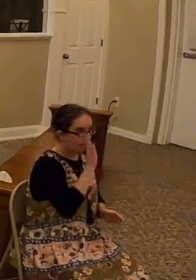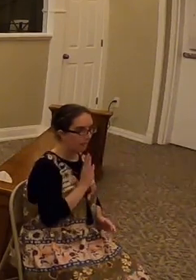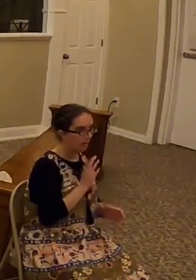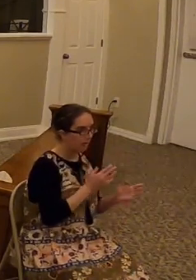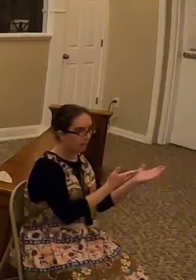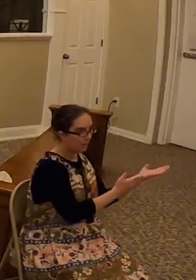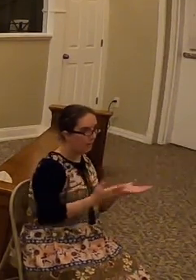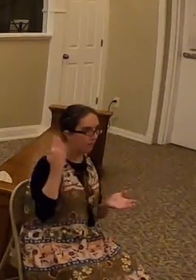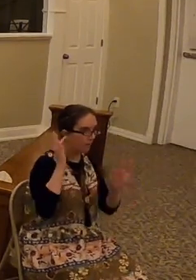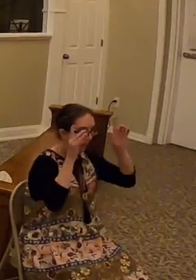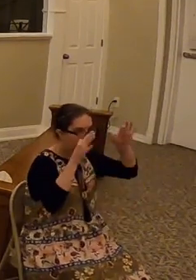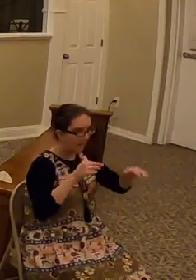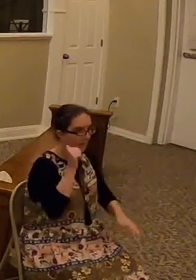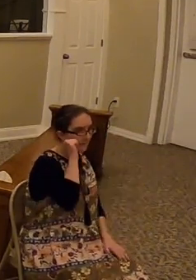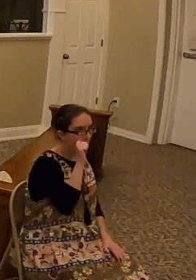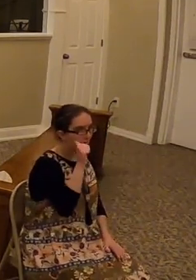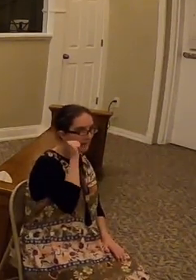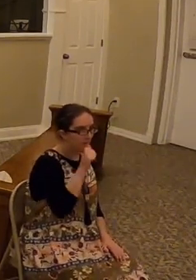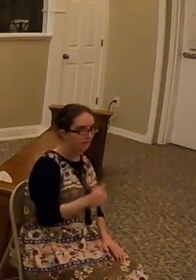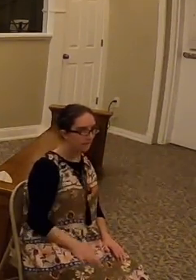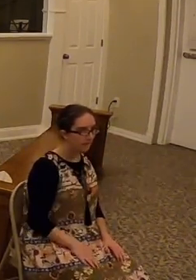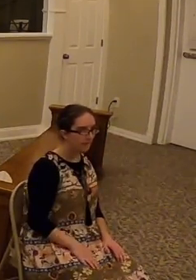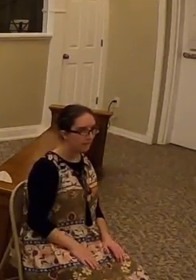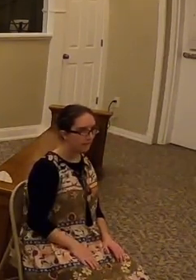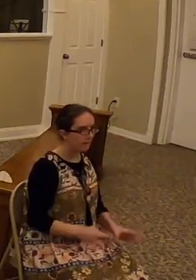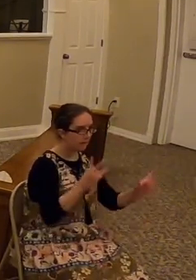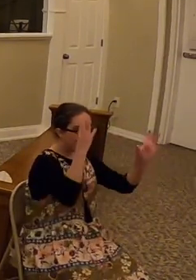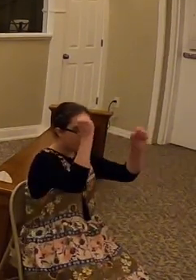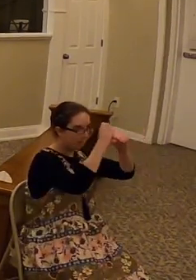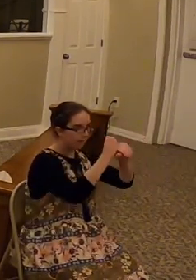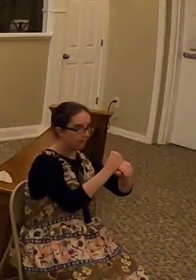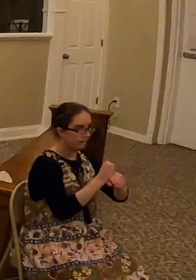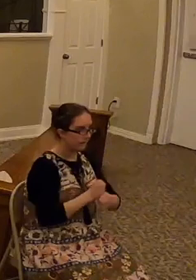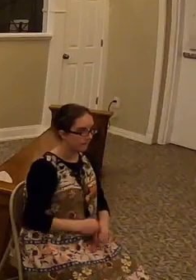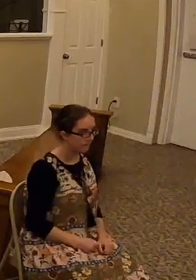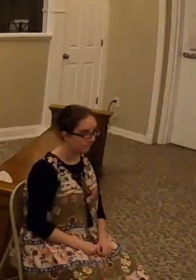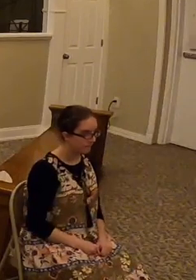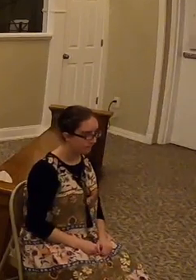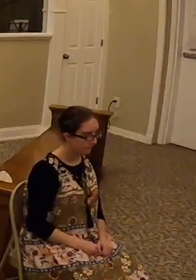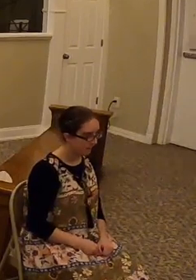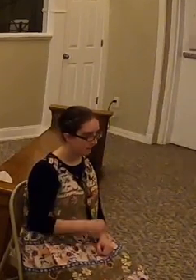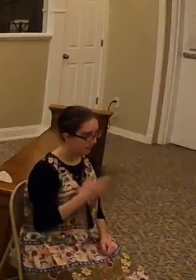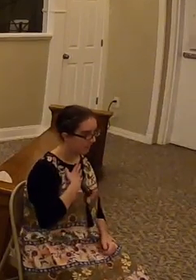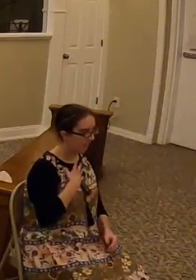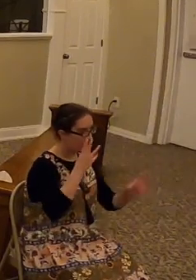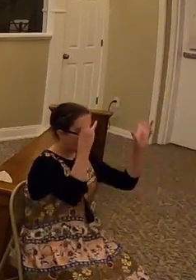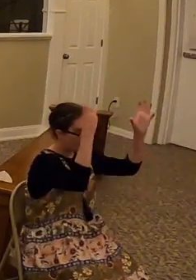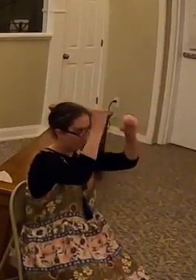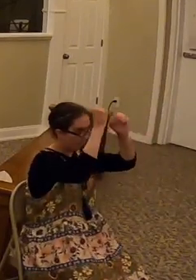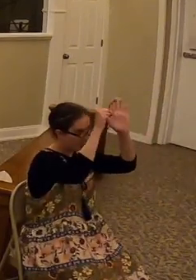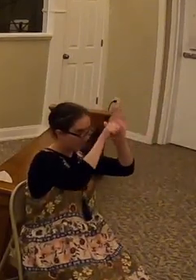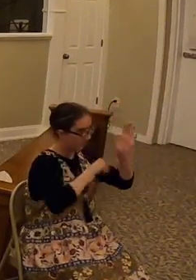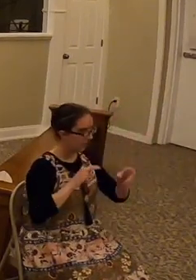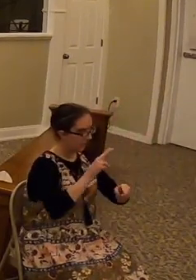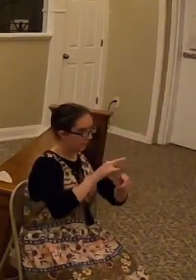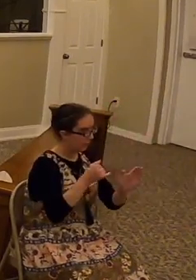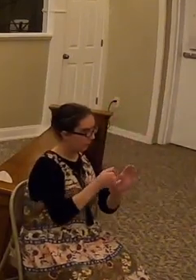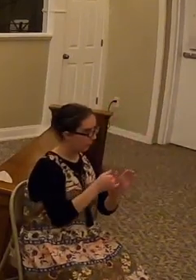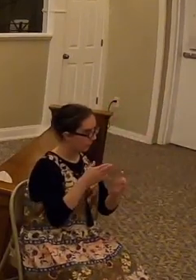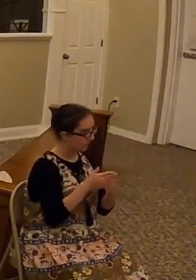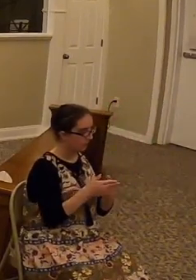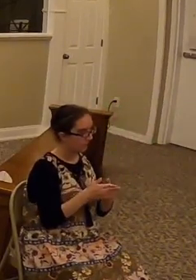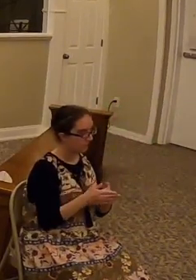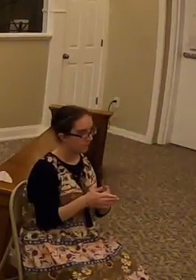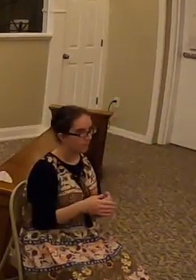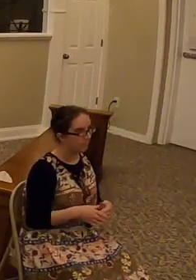God sent ravens every day. I just imagine, this is my imagination, but I can use it some.